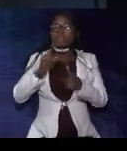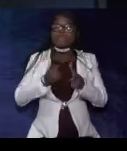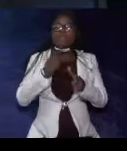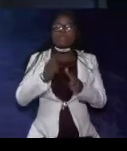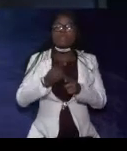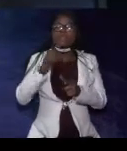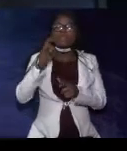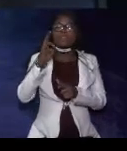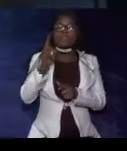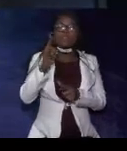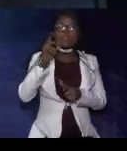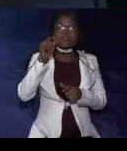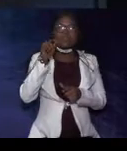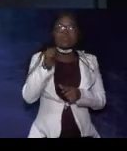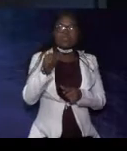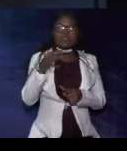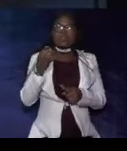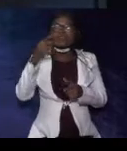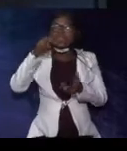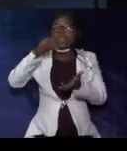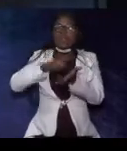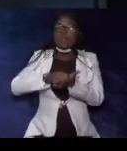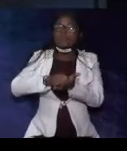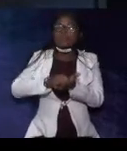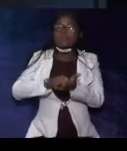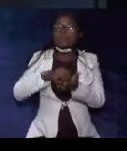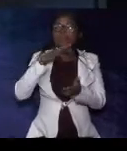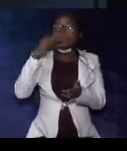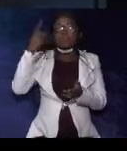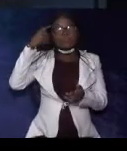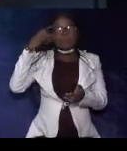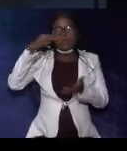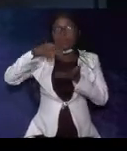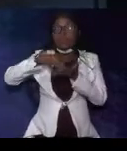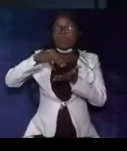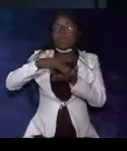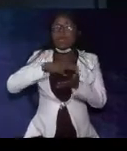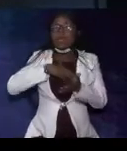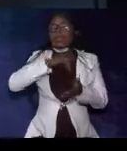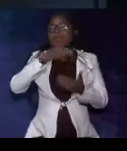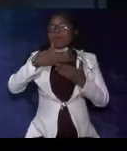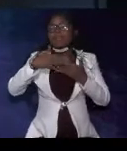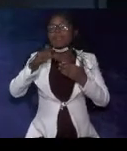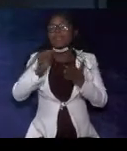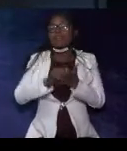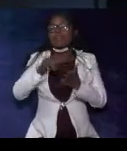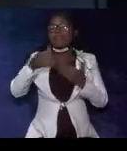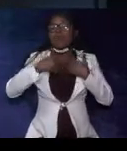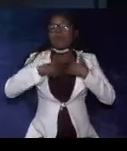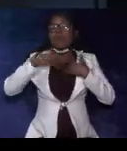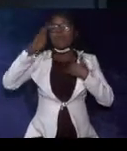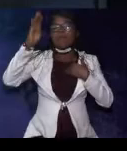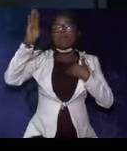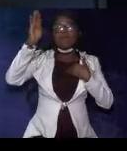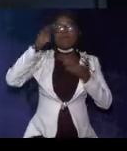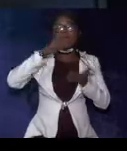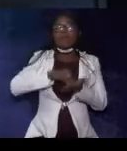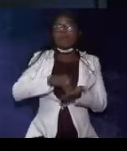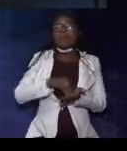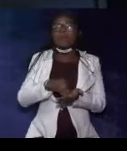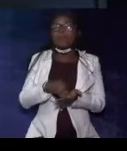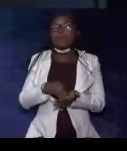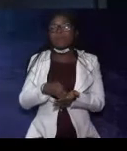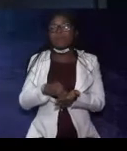3 digits are going to be for ones, and then the next 3 digits are for thousands, and then the next 3 digits are for millions, and then after that you